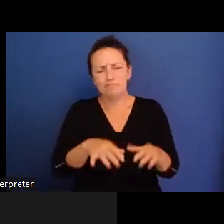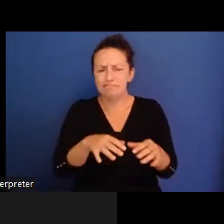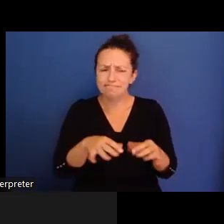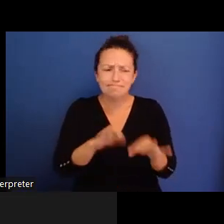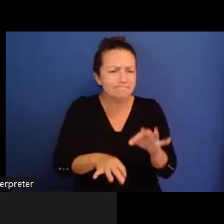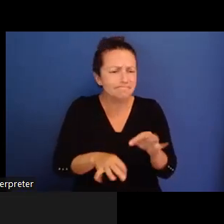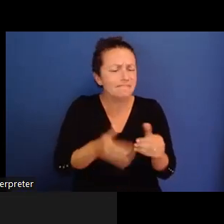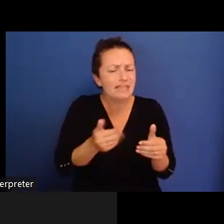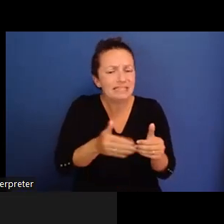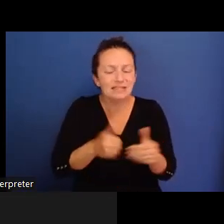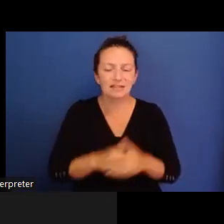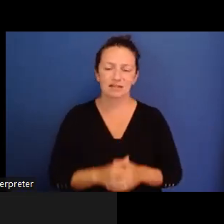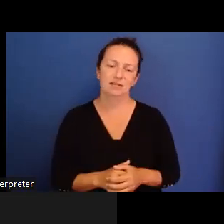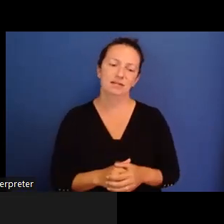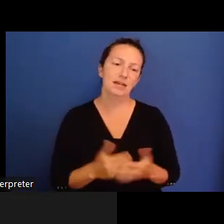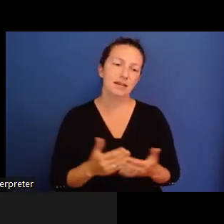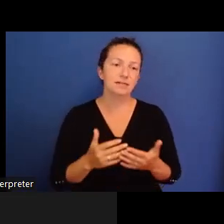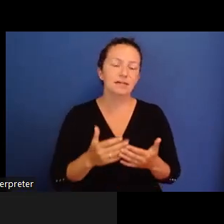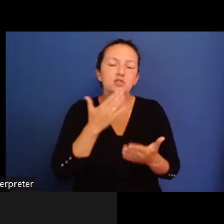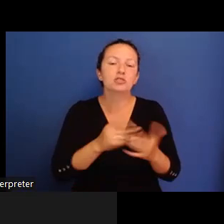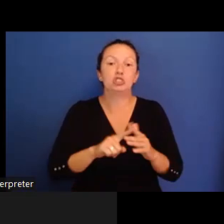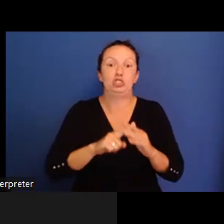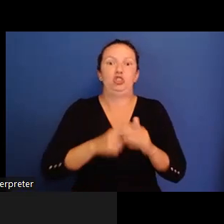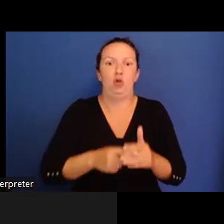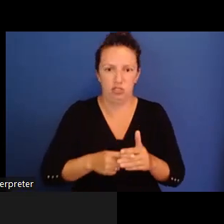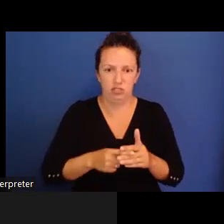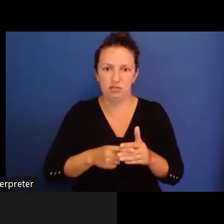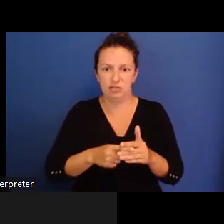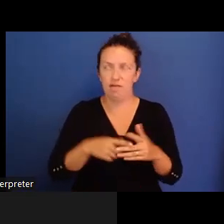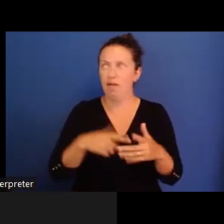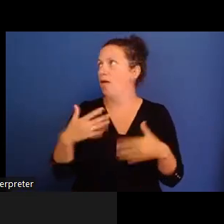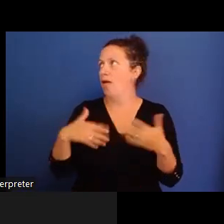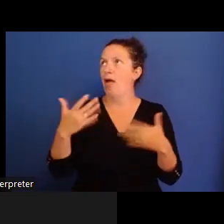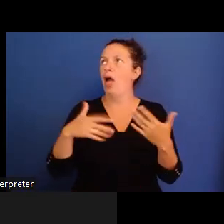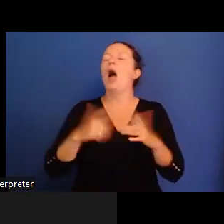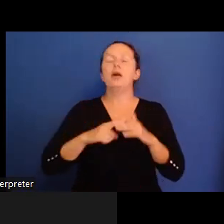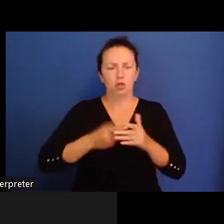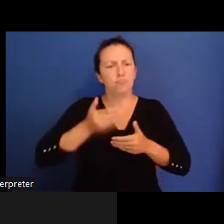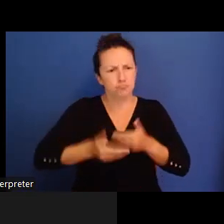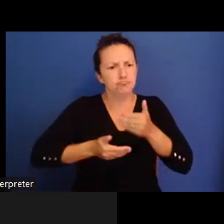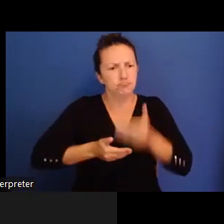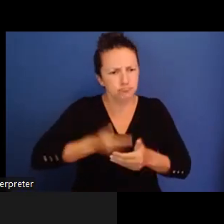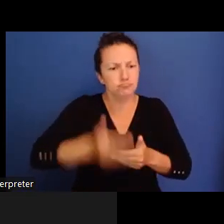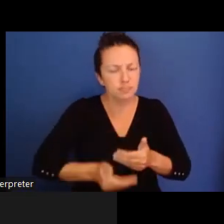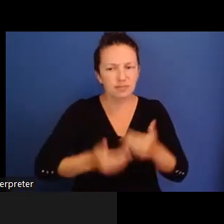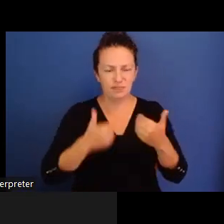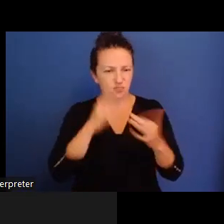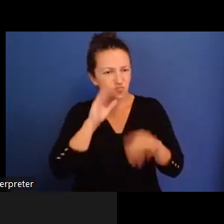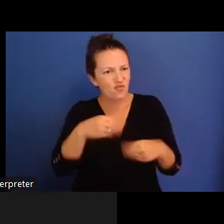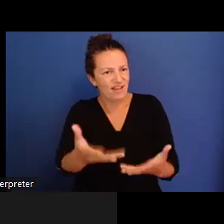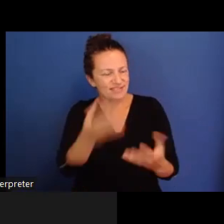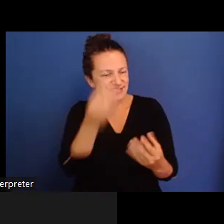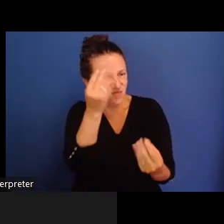uh, gets you started, has some information that you can use, and sort of gets, at least I think, gets